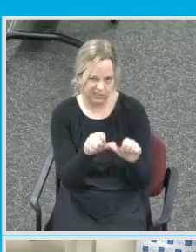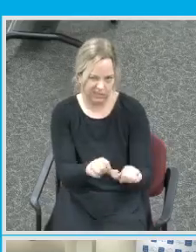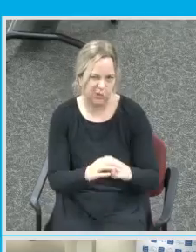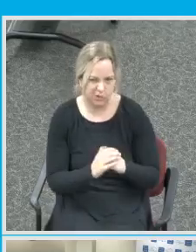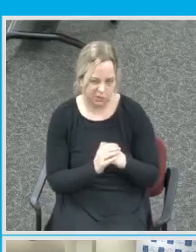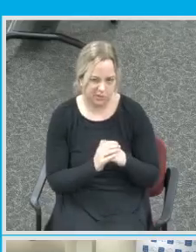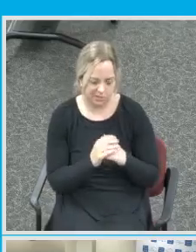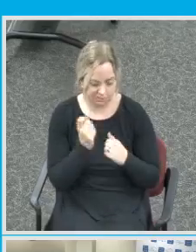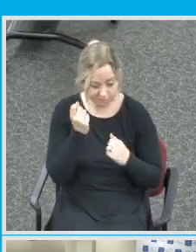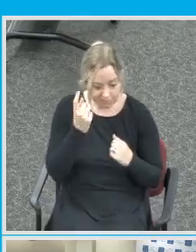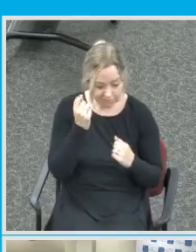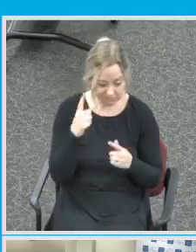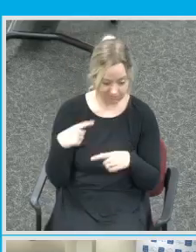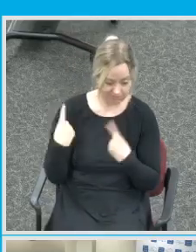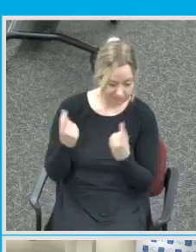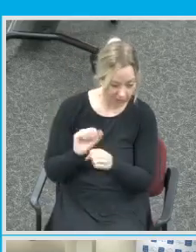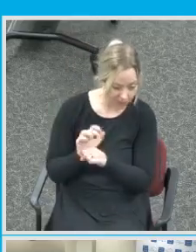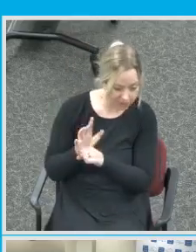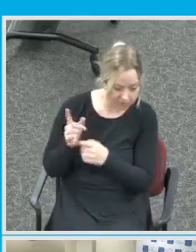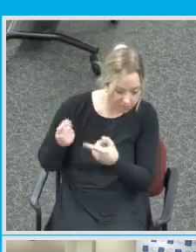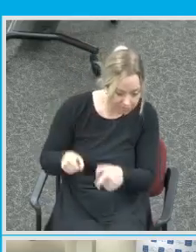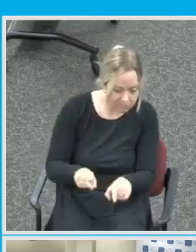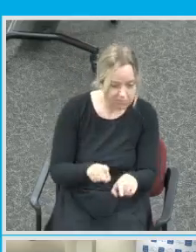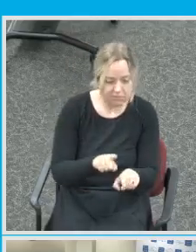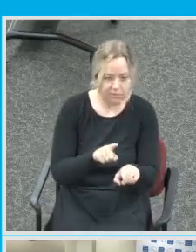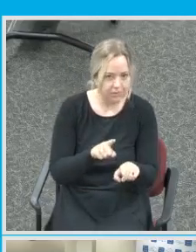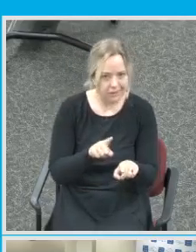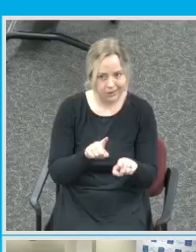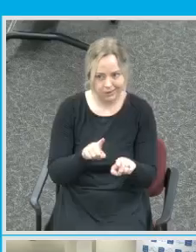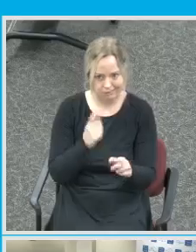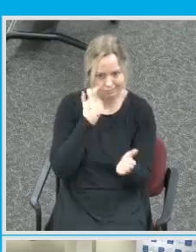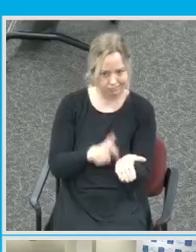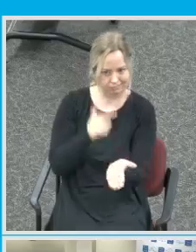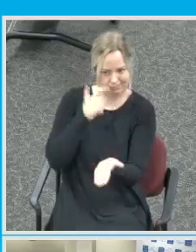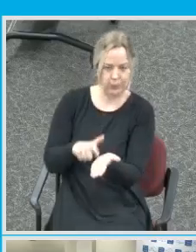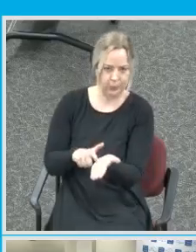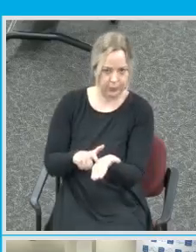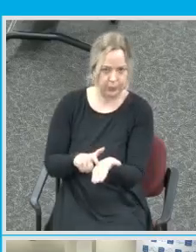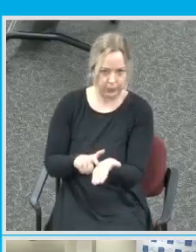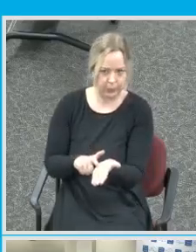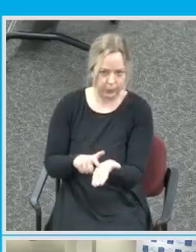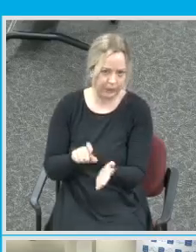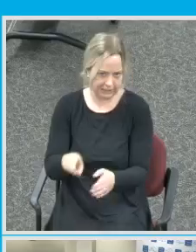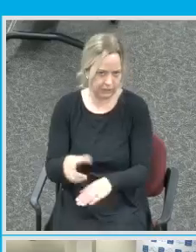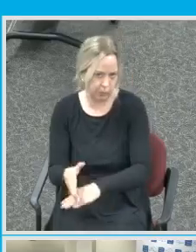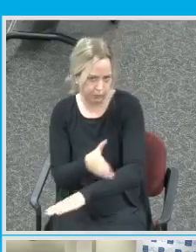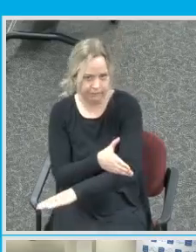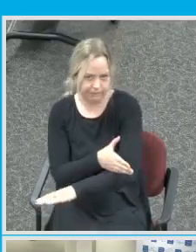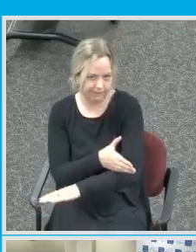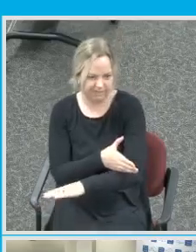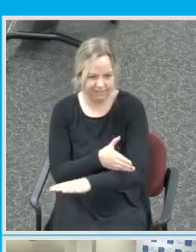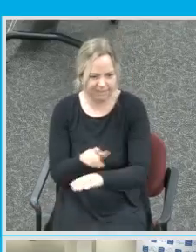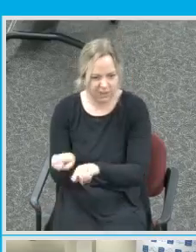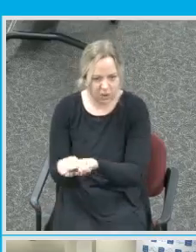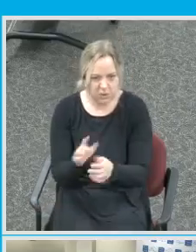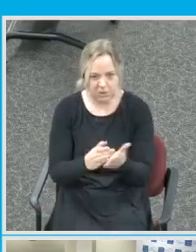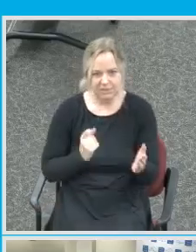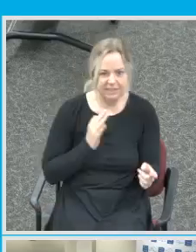last few years, not have some areas that we need health and burnout and all of